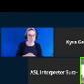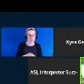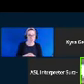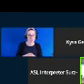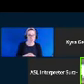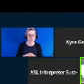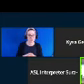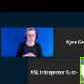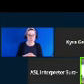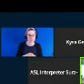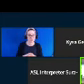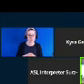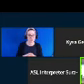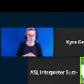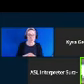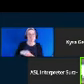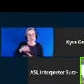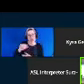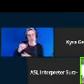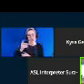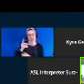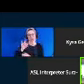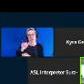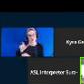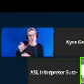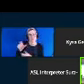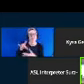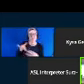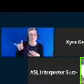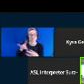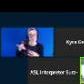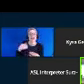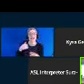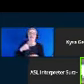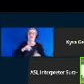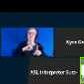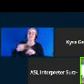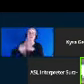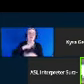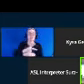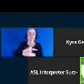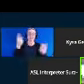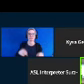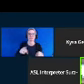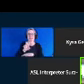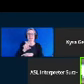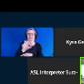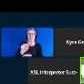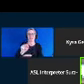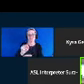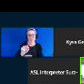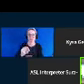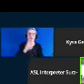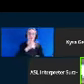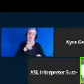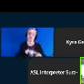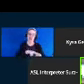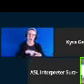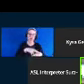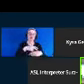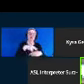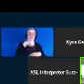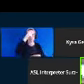So there are, as April said, there's a couple of different types of events. The natural and man-made disasters,